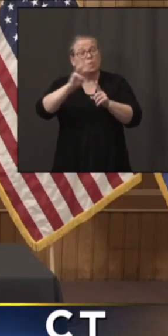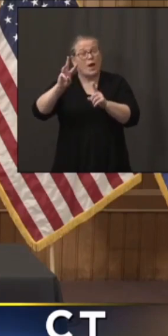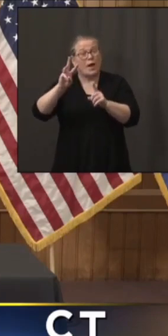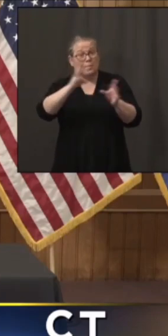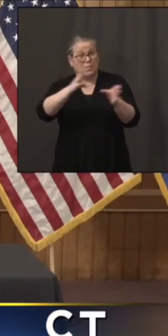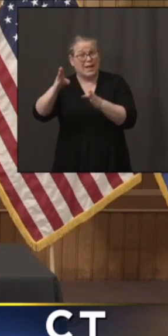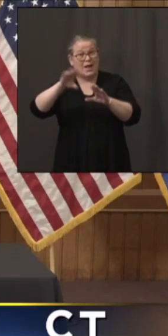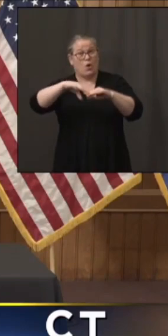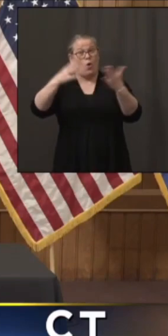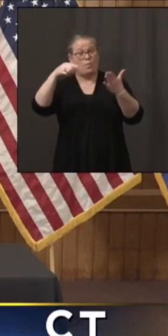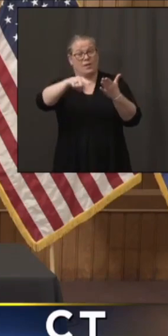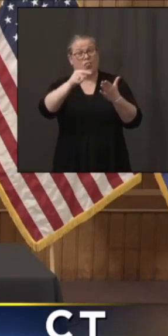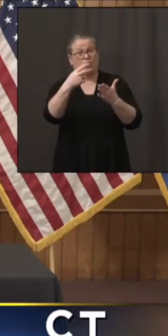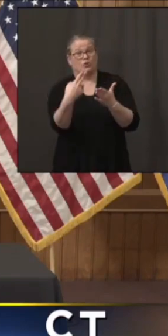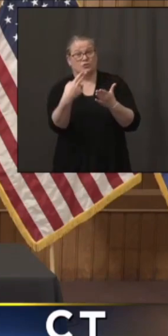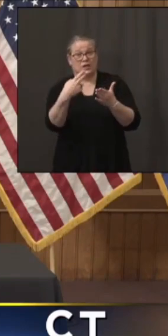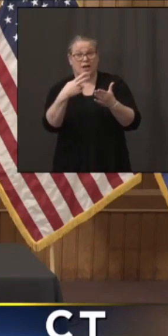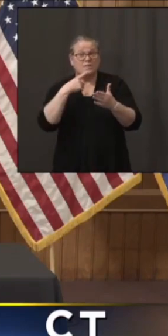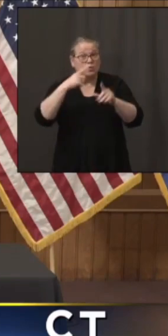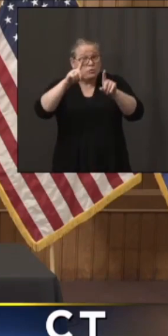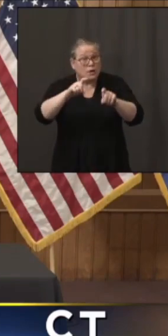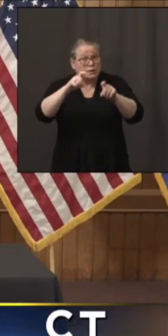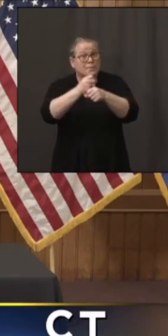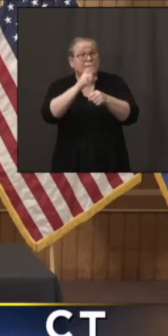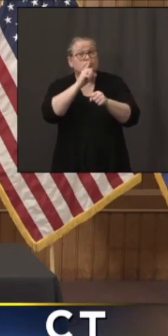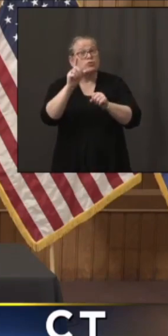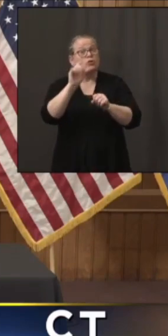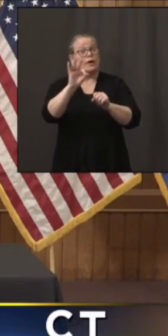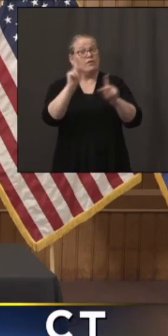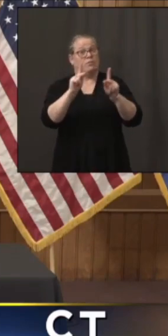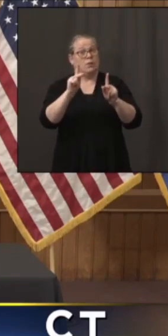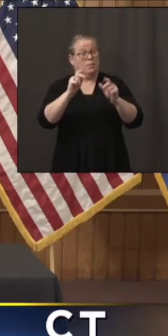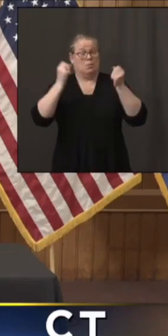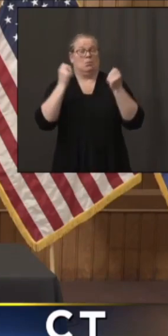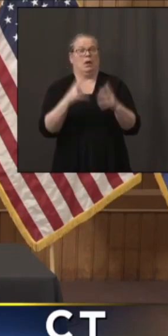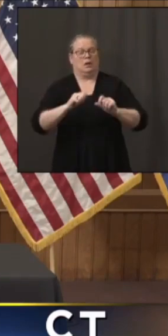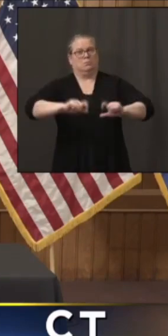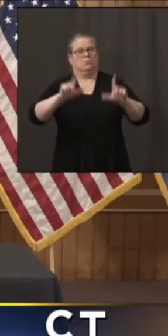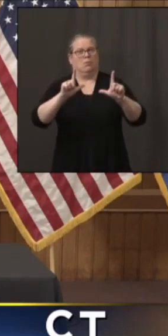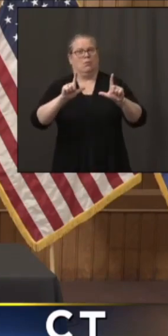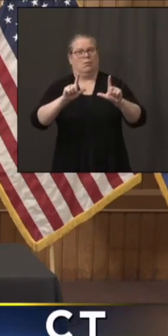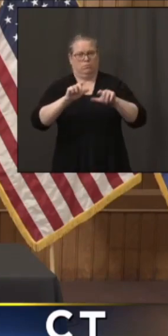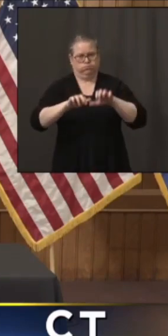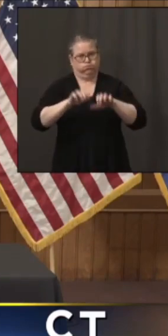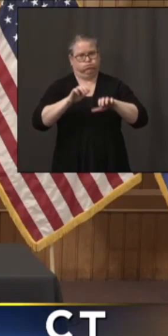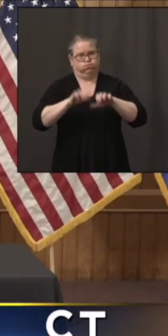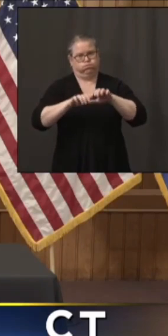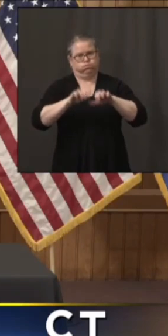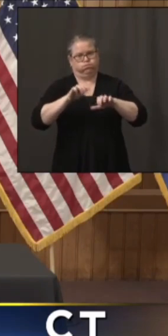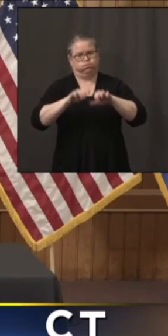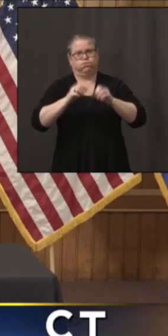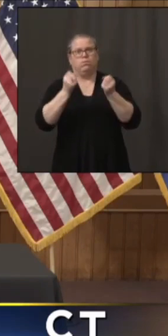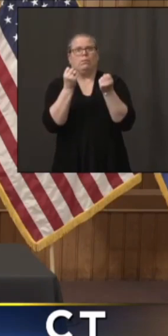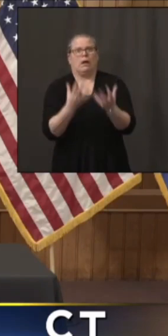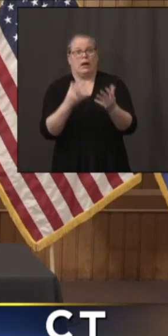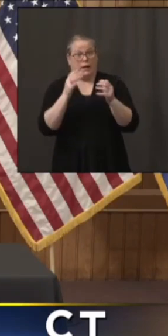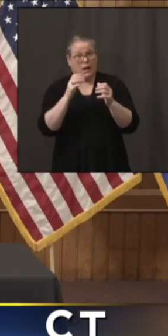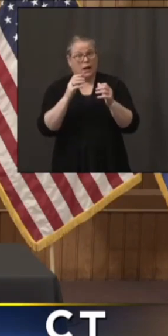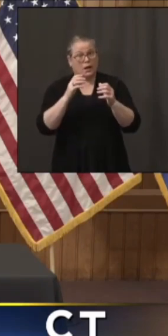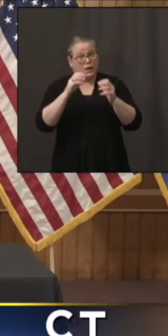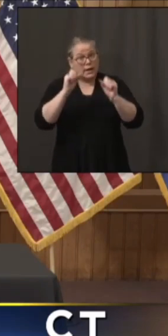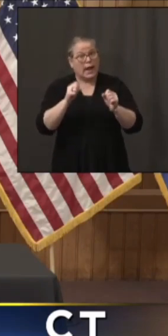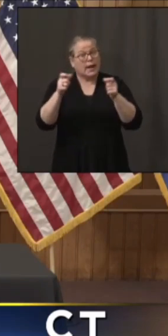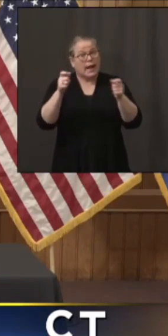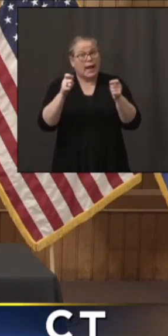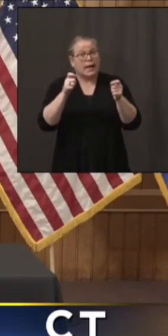ensure that it'll be able to handle the volume of calls and online